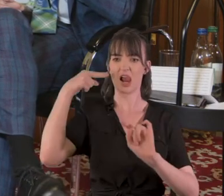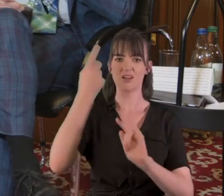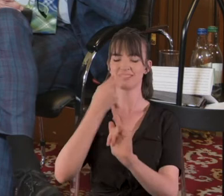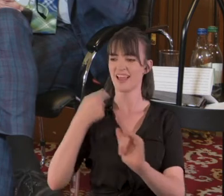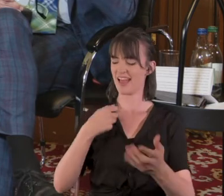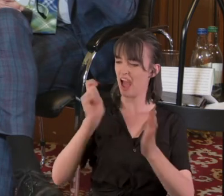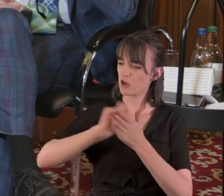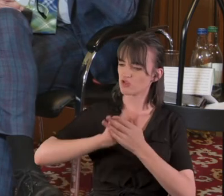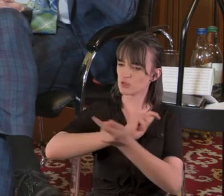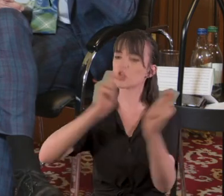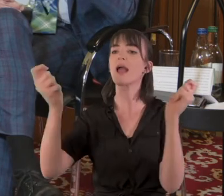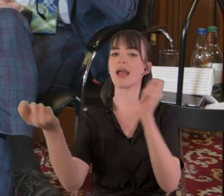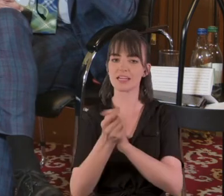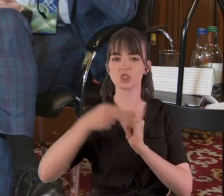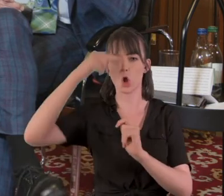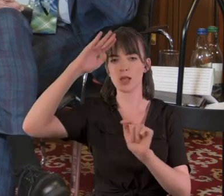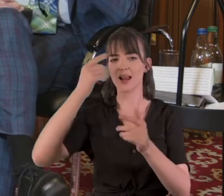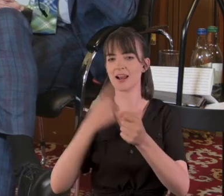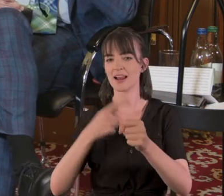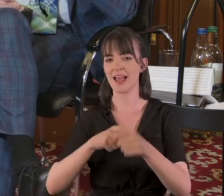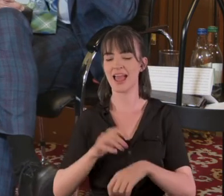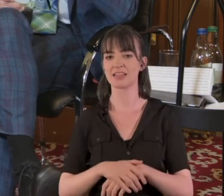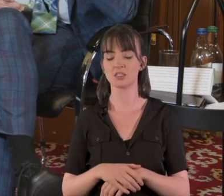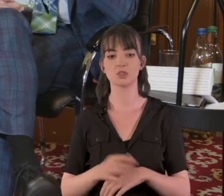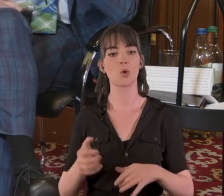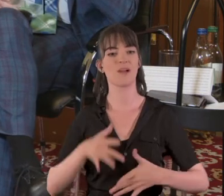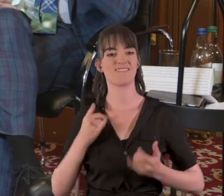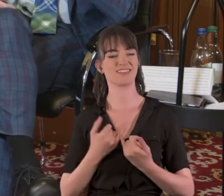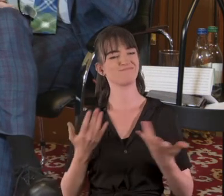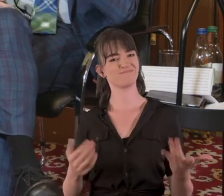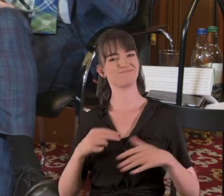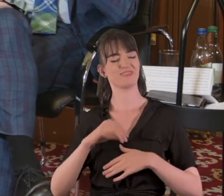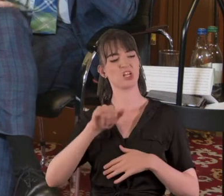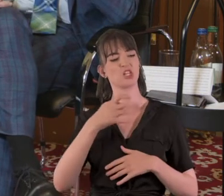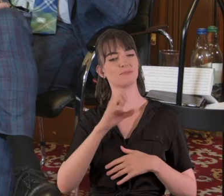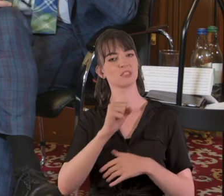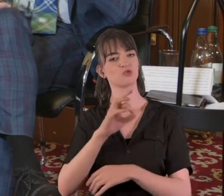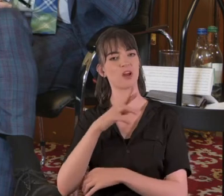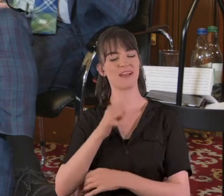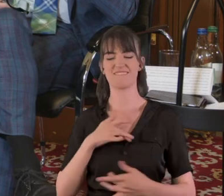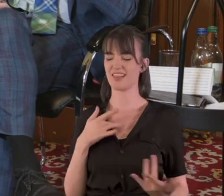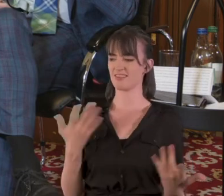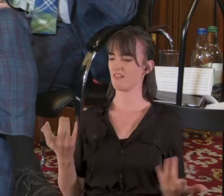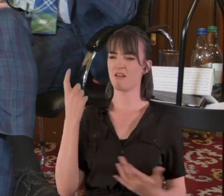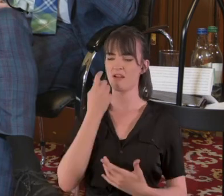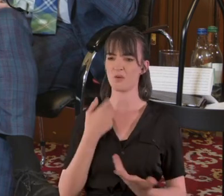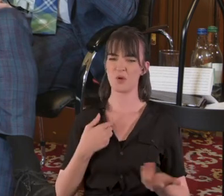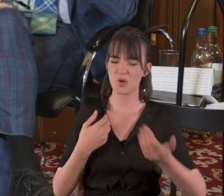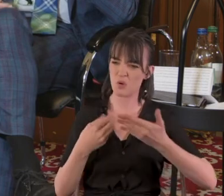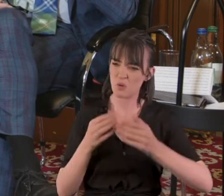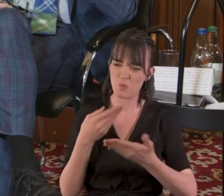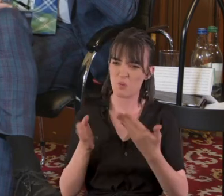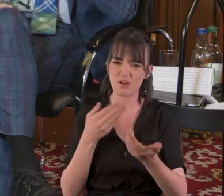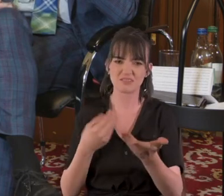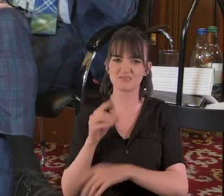treaty. So I think maybe if there's a view of bad faith, it is James Craig wondering what Lloyd George is up to,